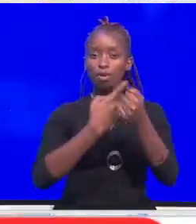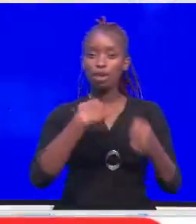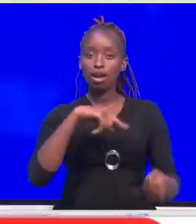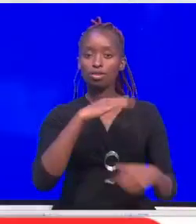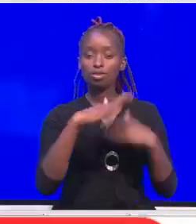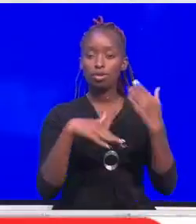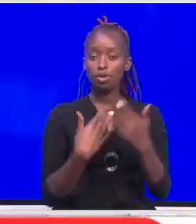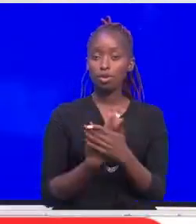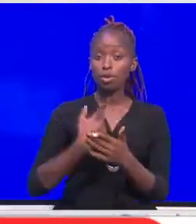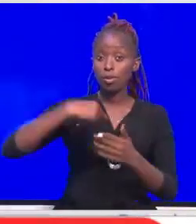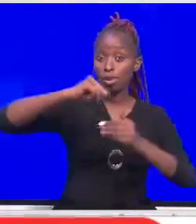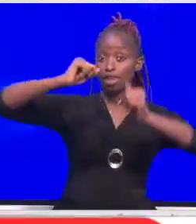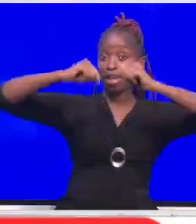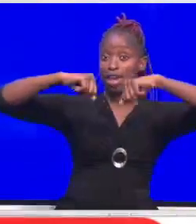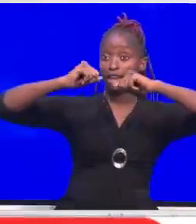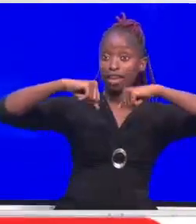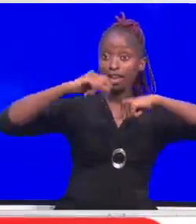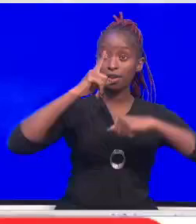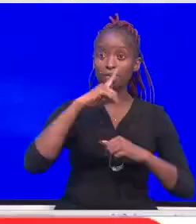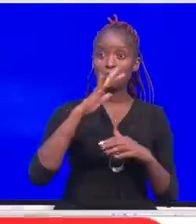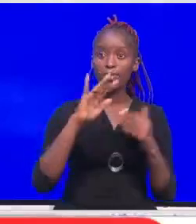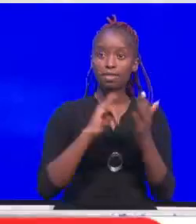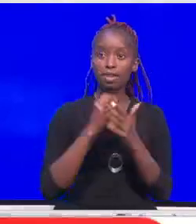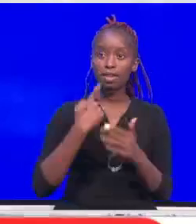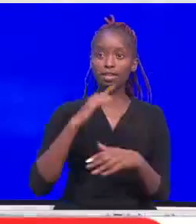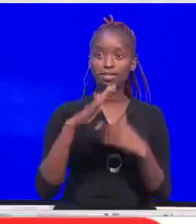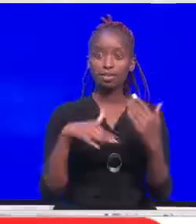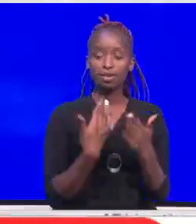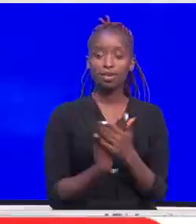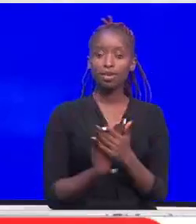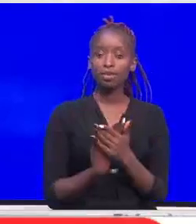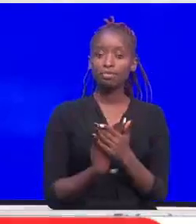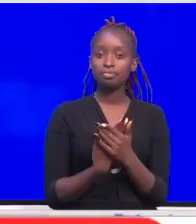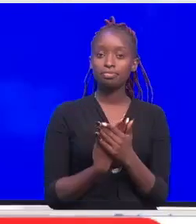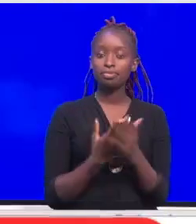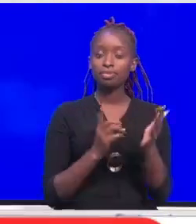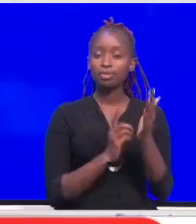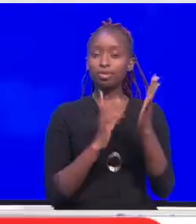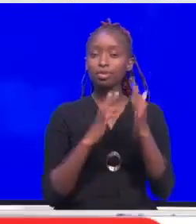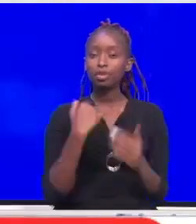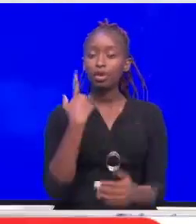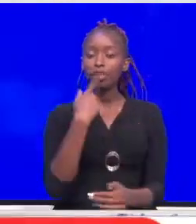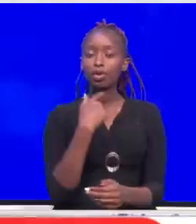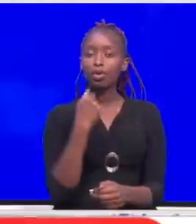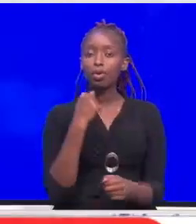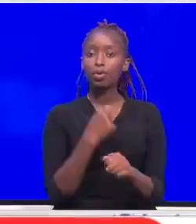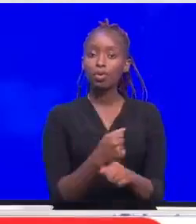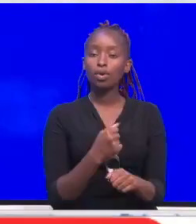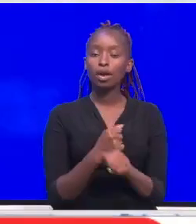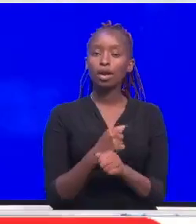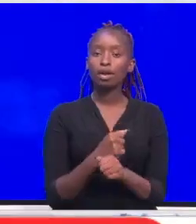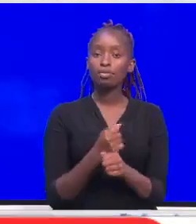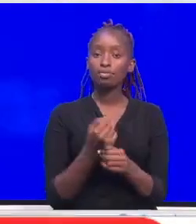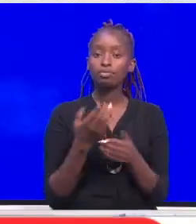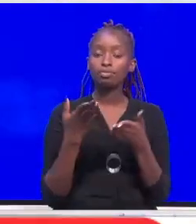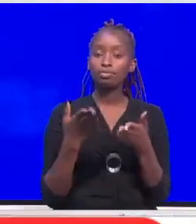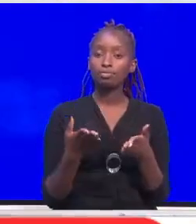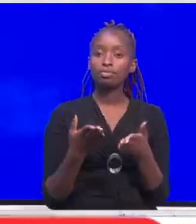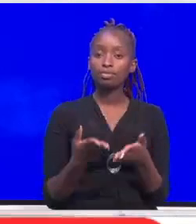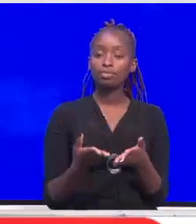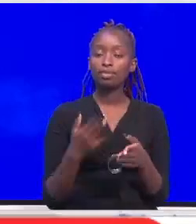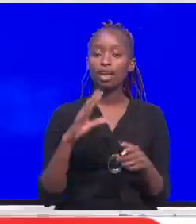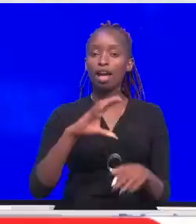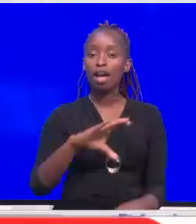kwamba sisi sote madaktari ambao wanafanya kazi katika county hii